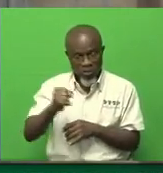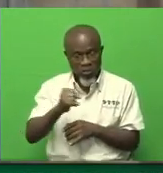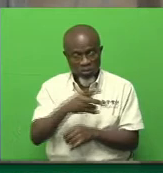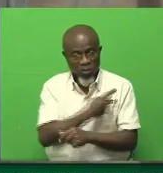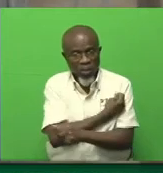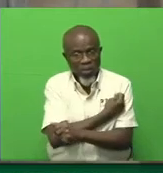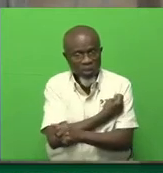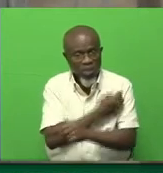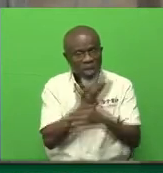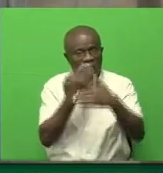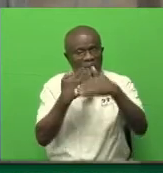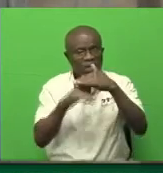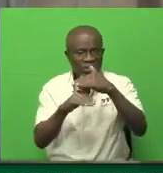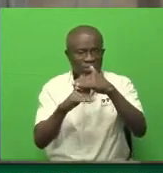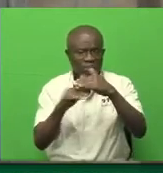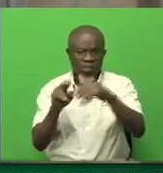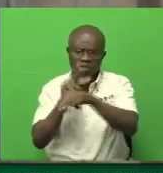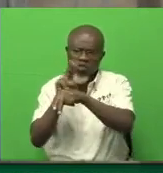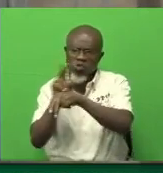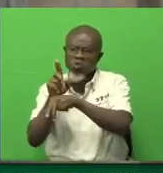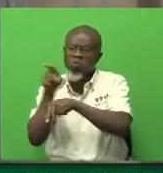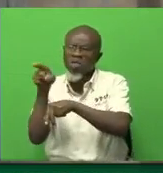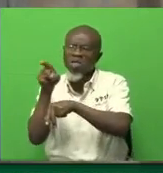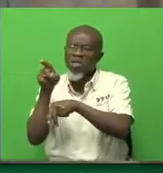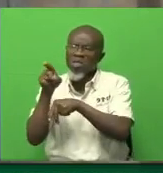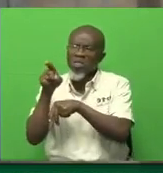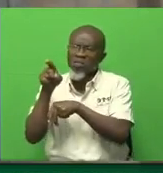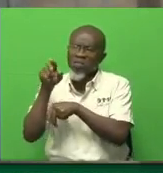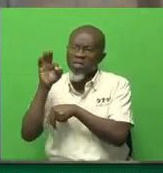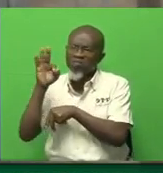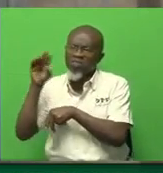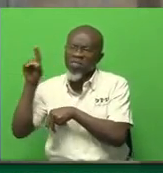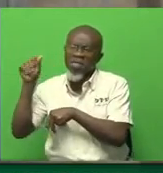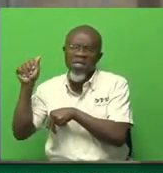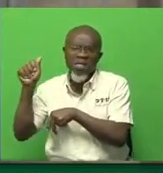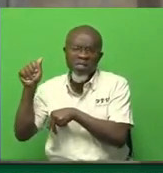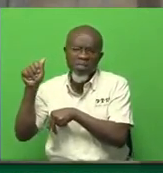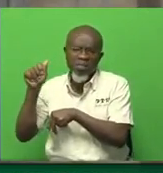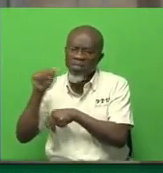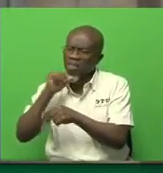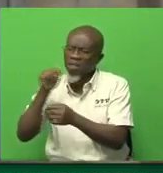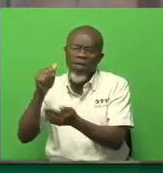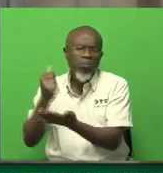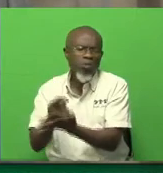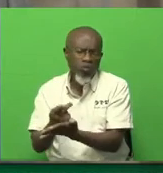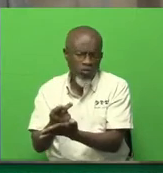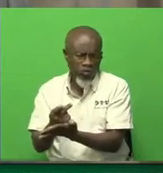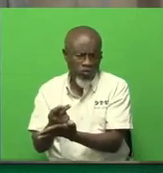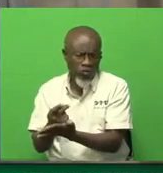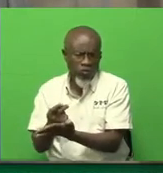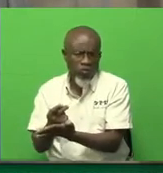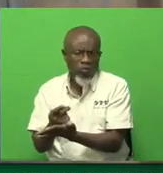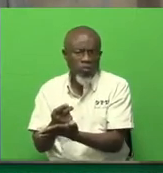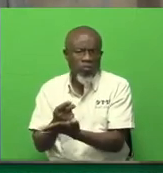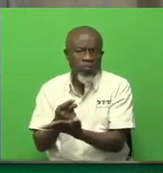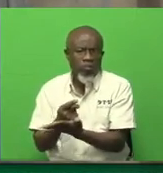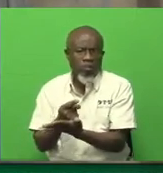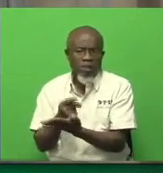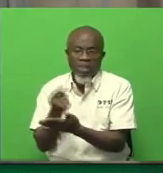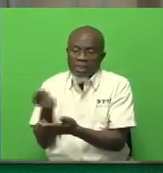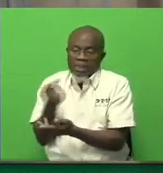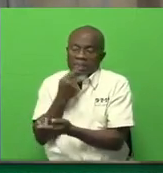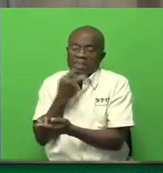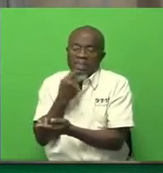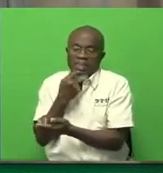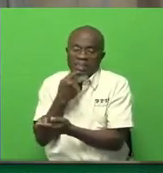in its use by the United States Food and Drug Administration the FDA said in a statement that the